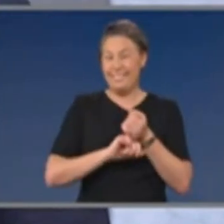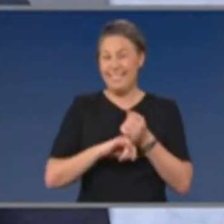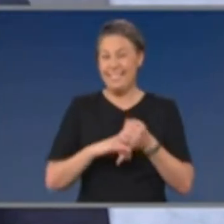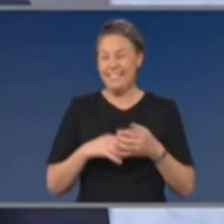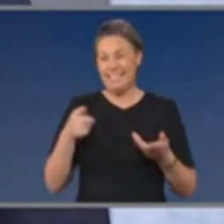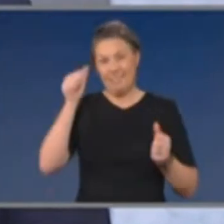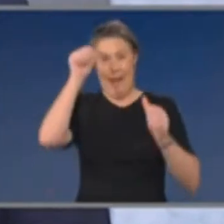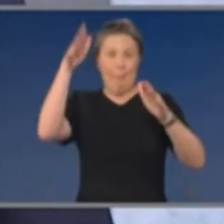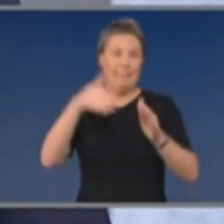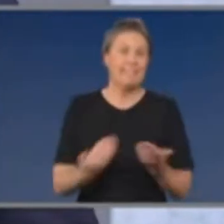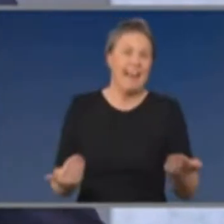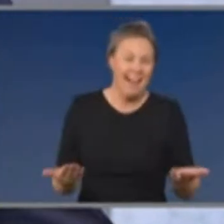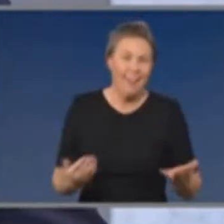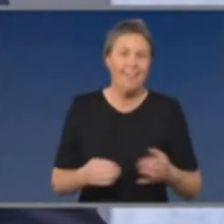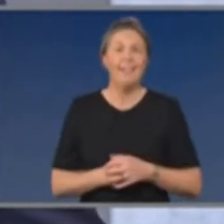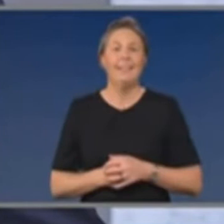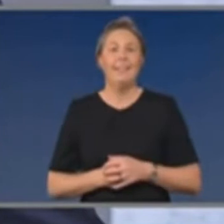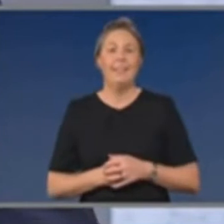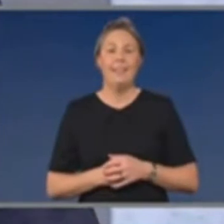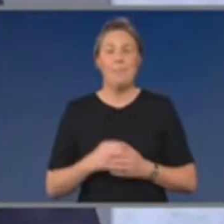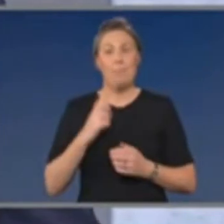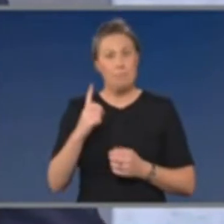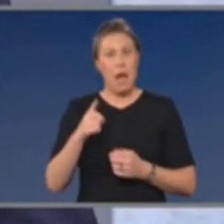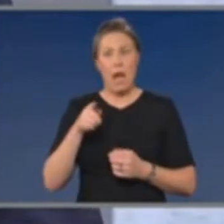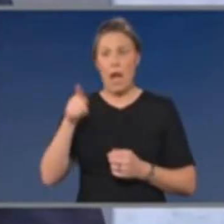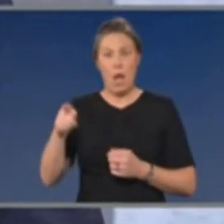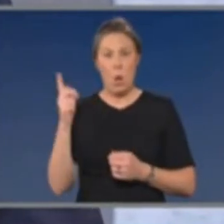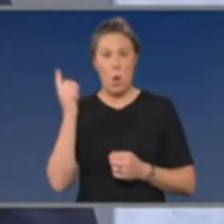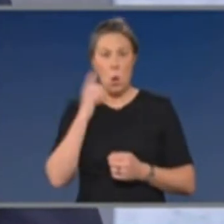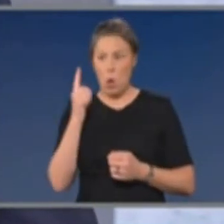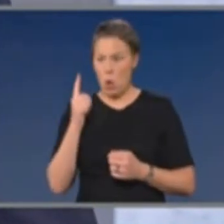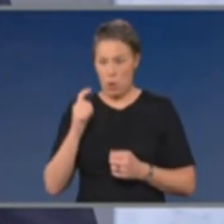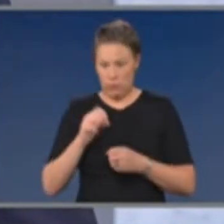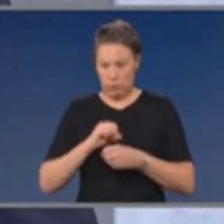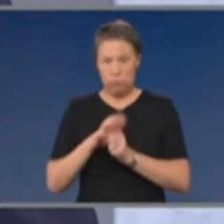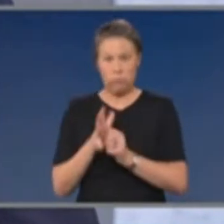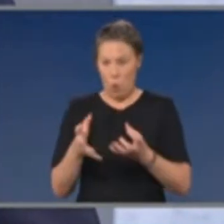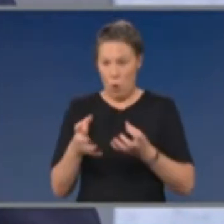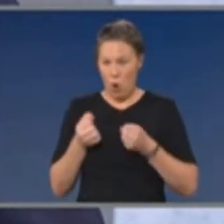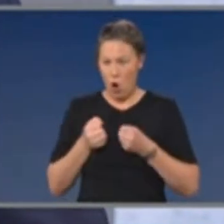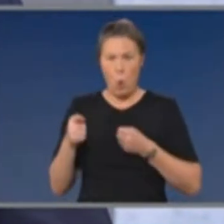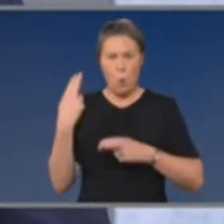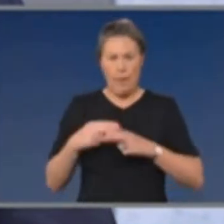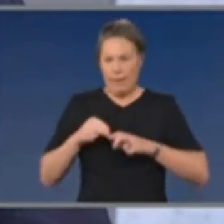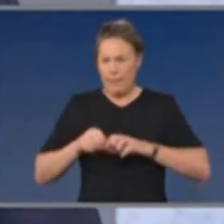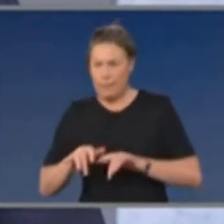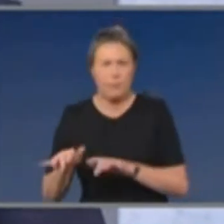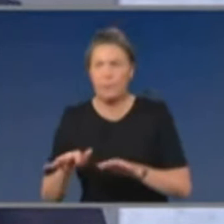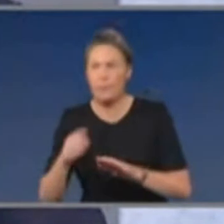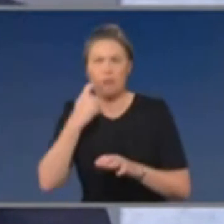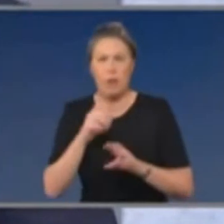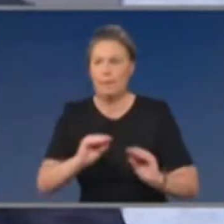its name. But that demonstrates, I think, in New South Wales how effectively your states can respond to this. And the